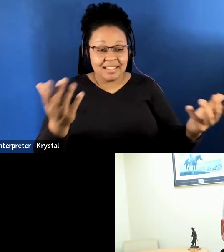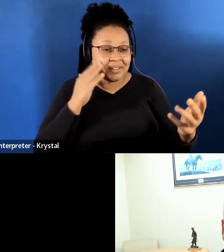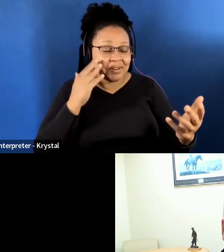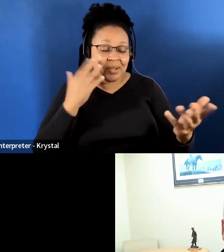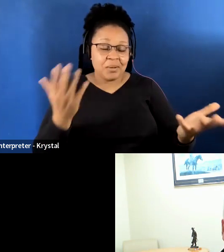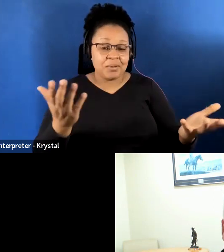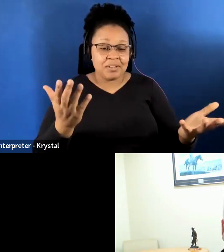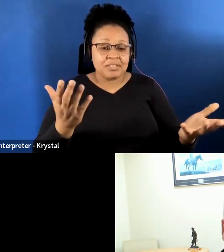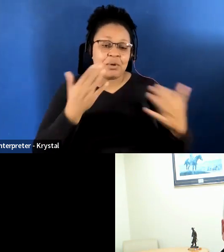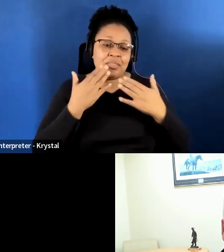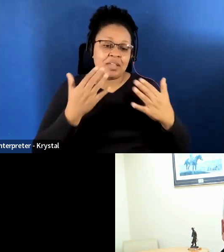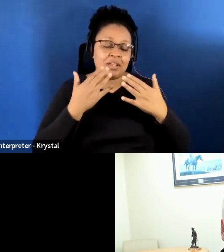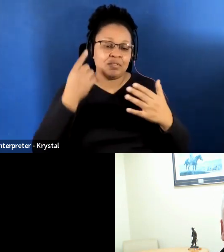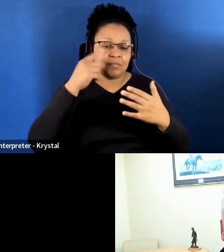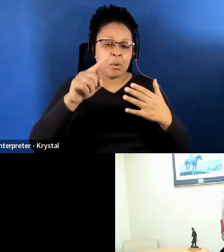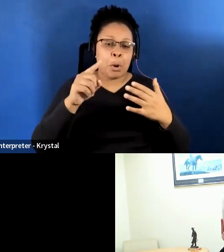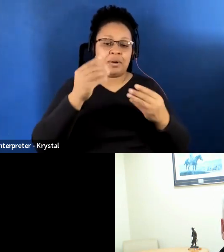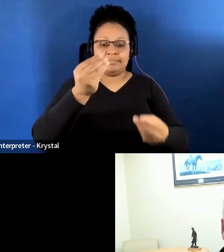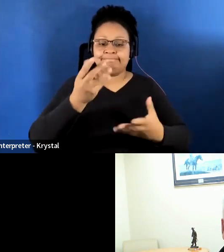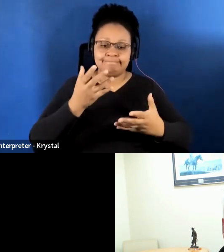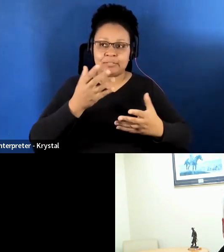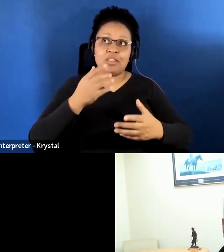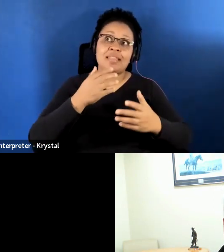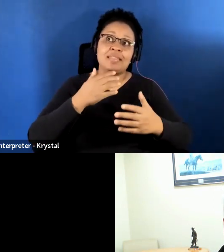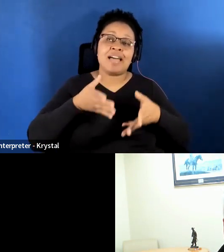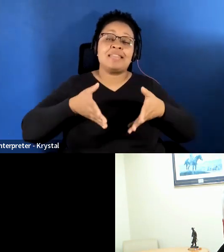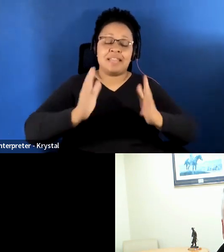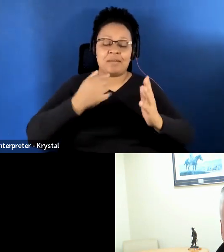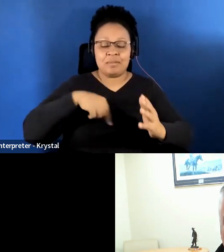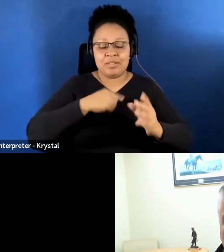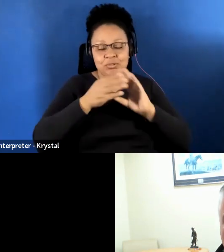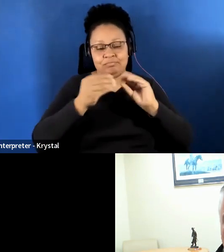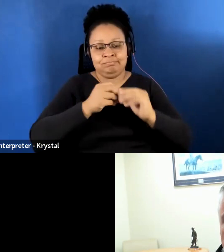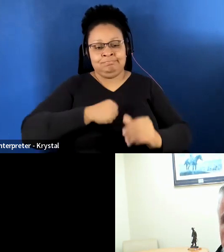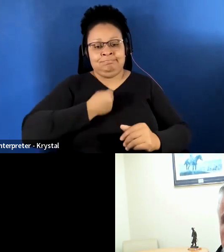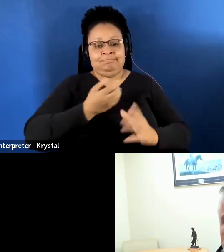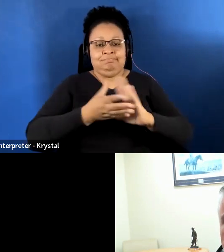so thank you for letting me say what I had to say.